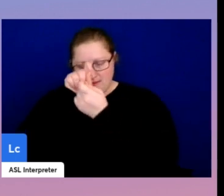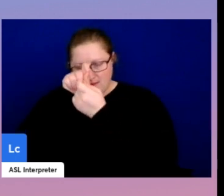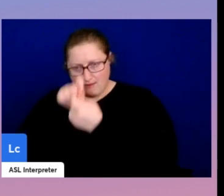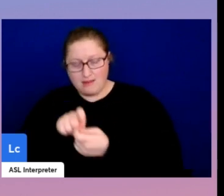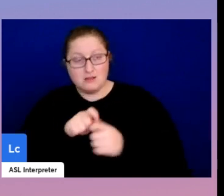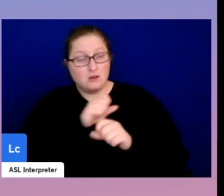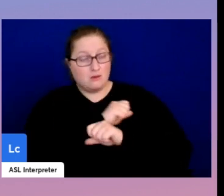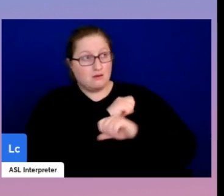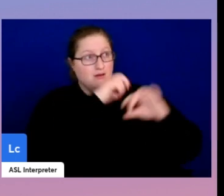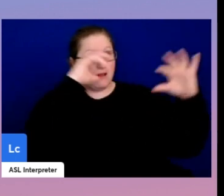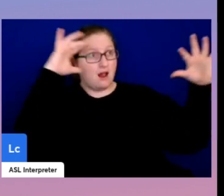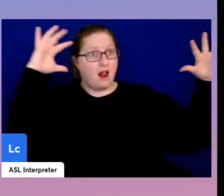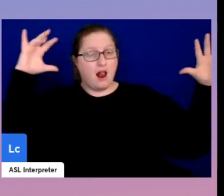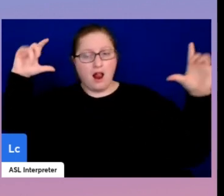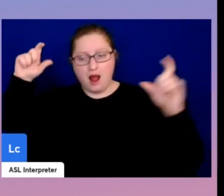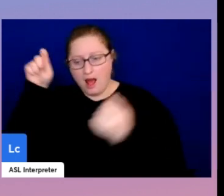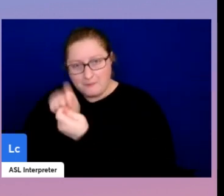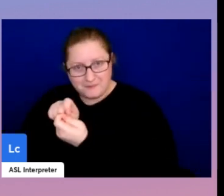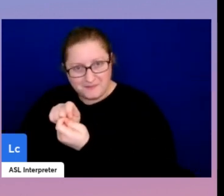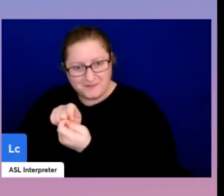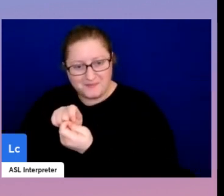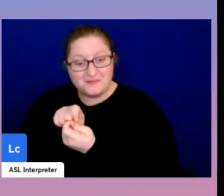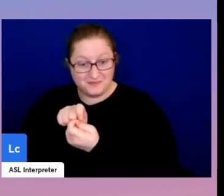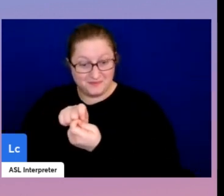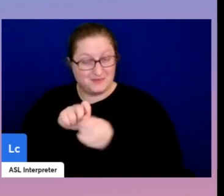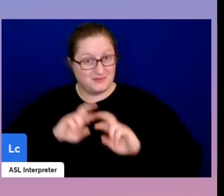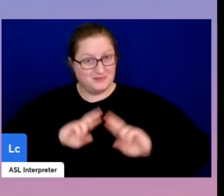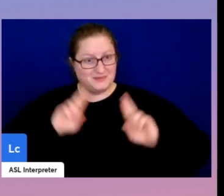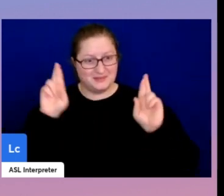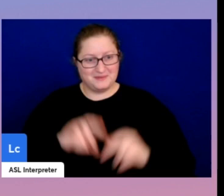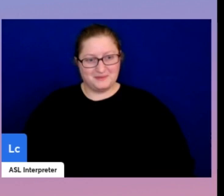Enterprise secret sync capabilities. Let's dive in.